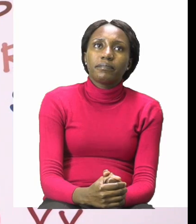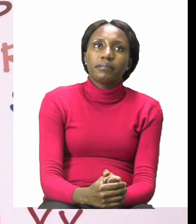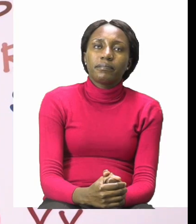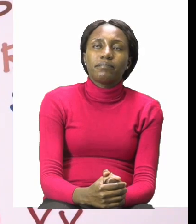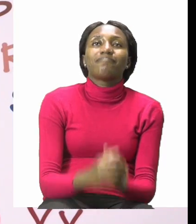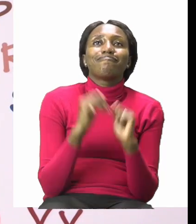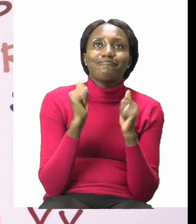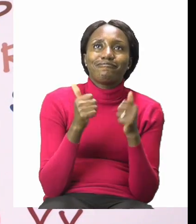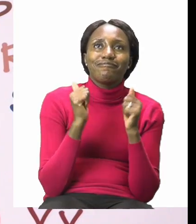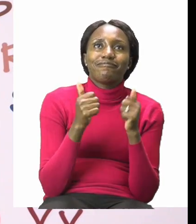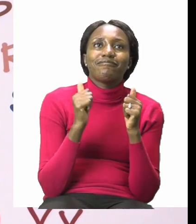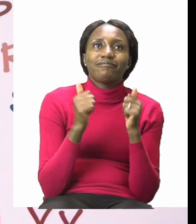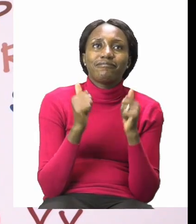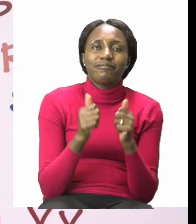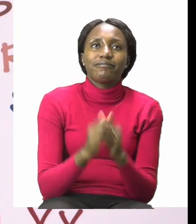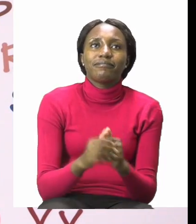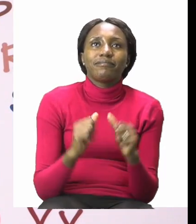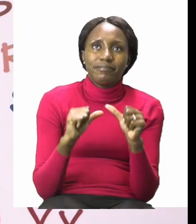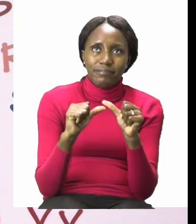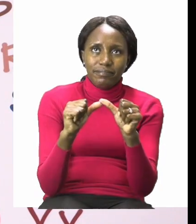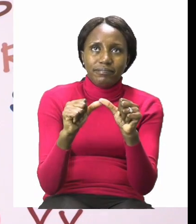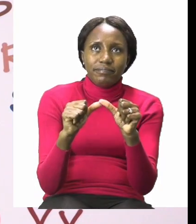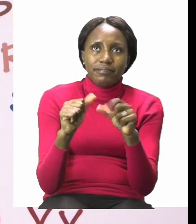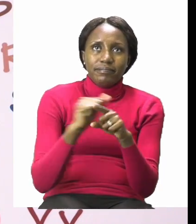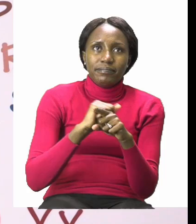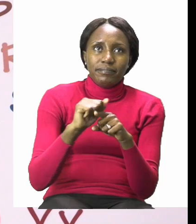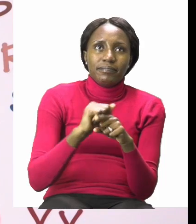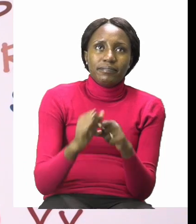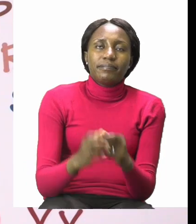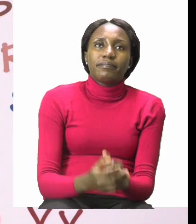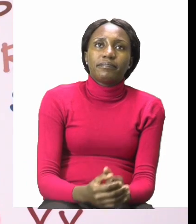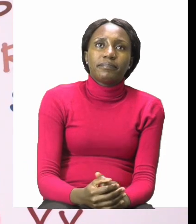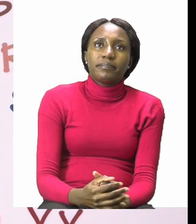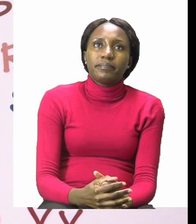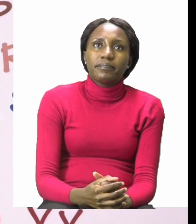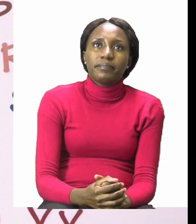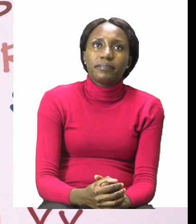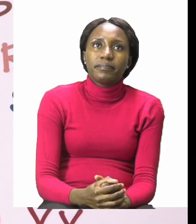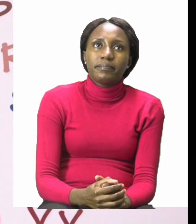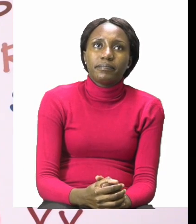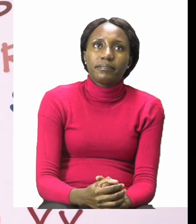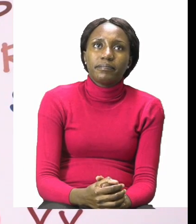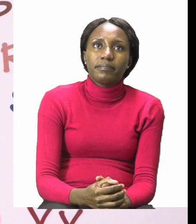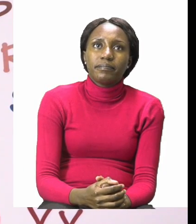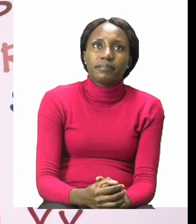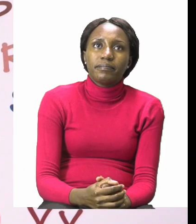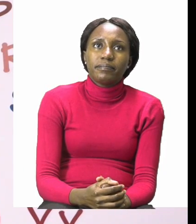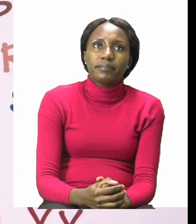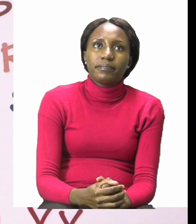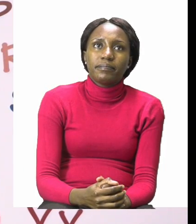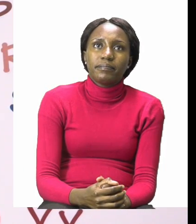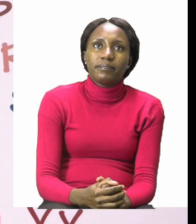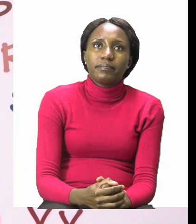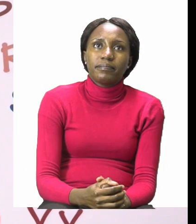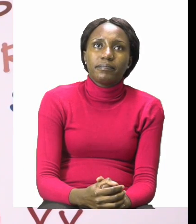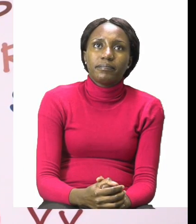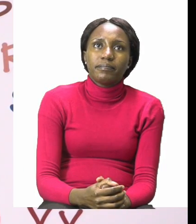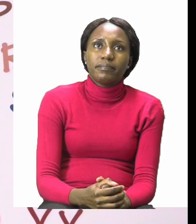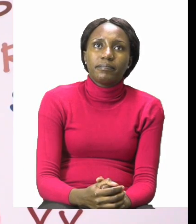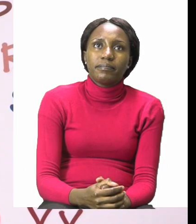Good job, everyone. Let's do another one. We start at the top line and we say